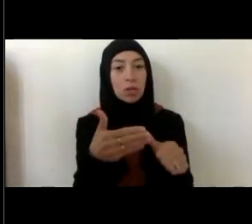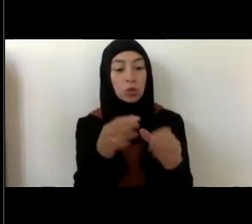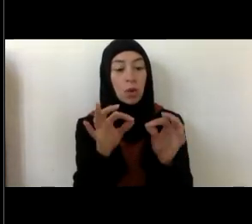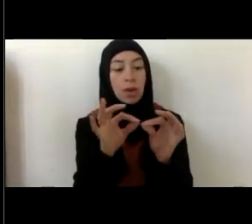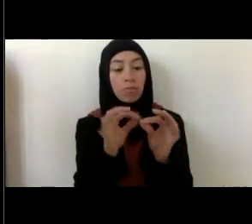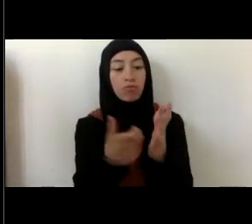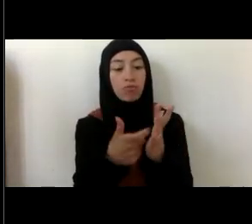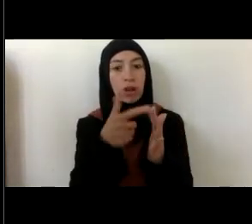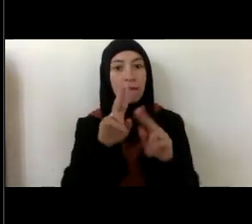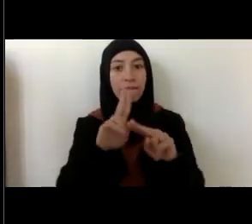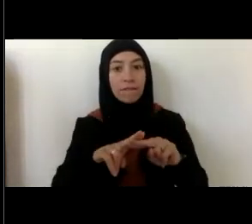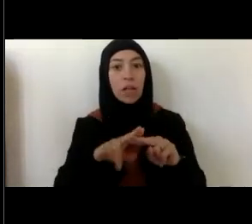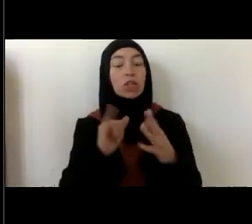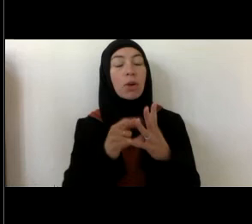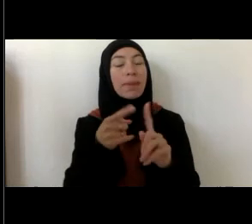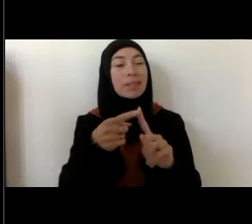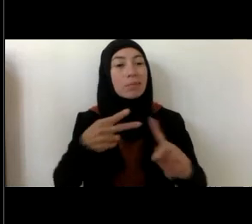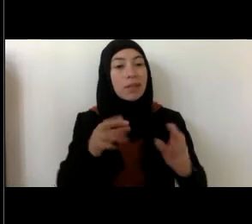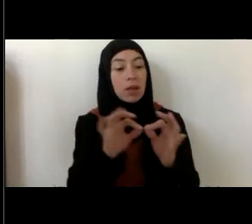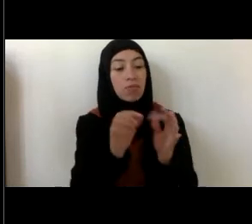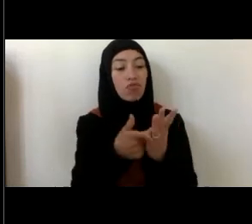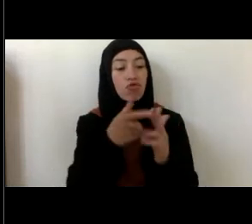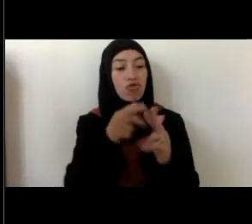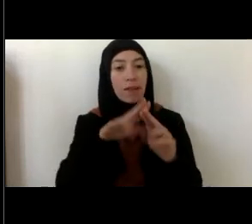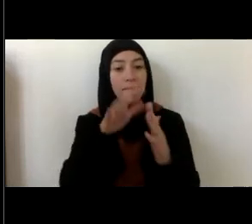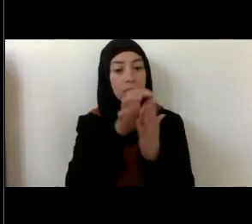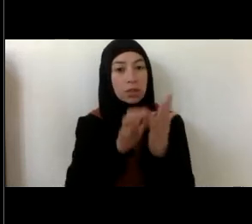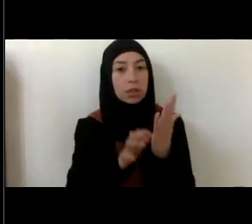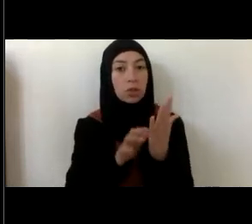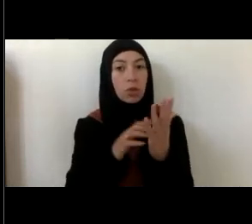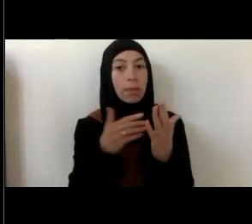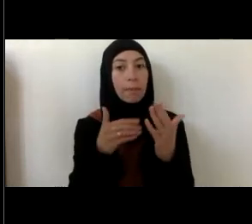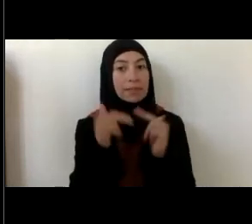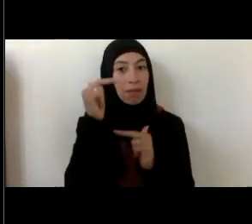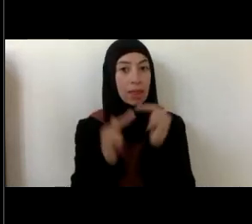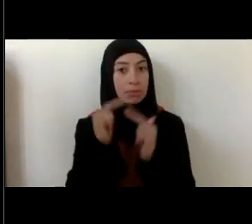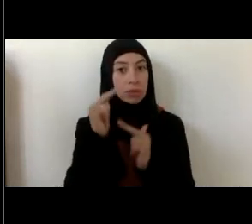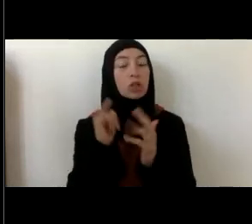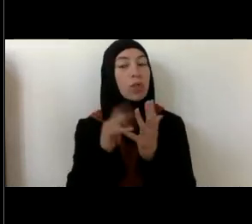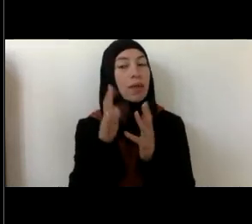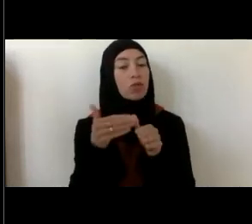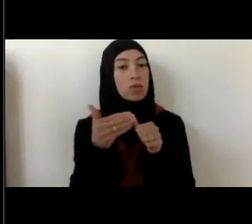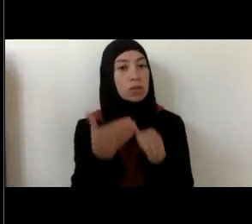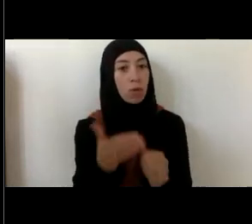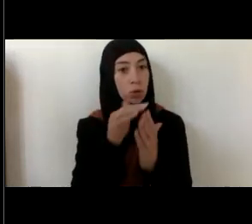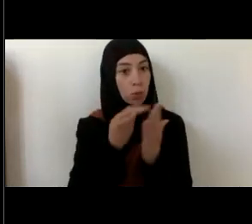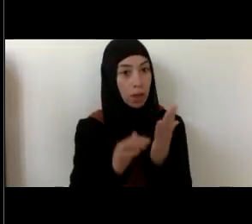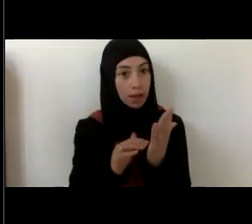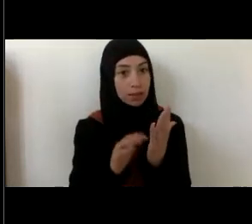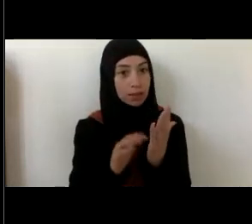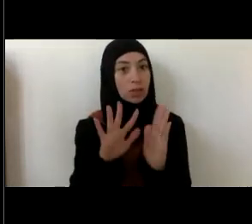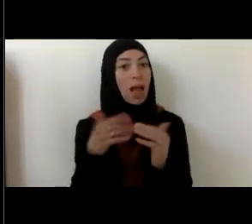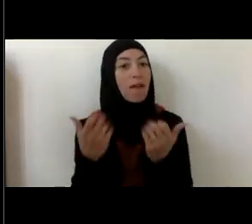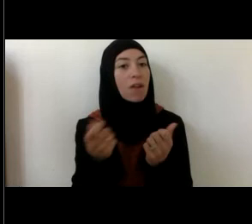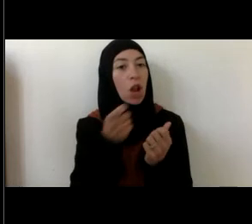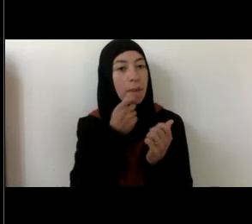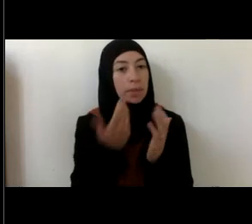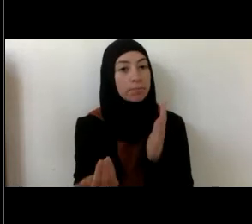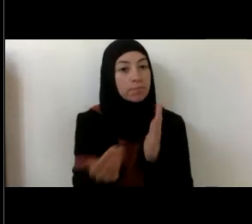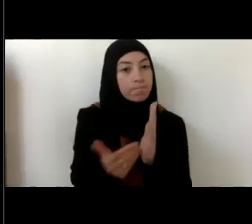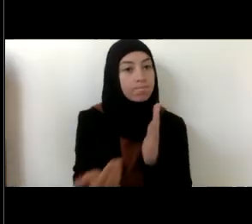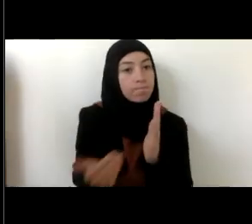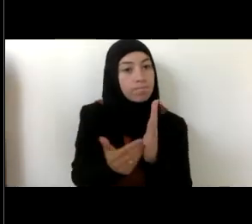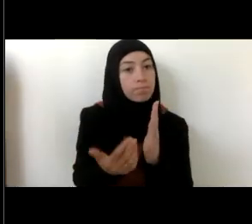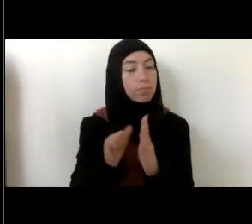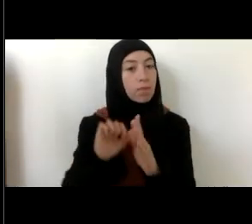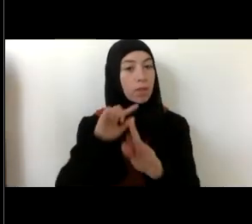be specific briefs developed. Artists will be paid to respond to those and can have some input into the sites, as well as